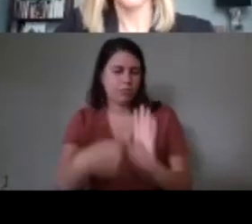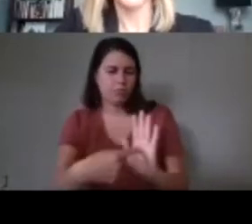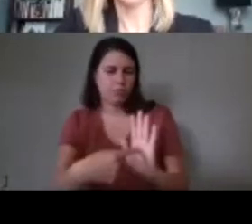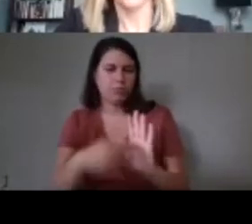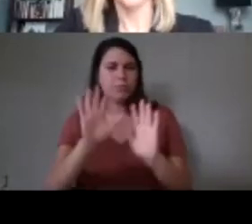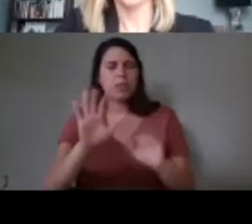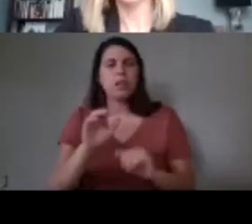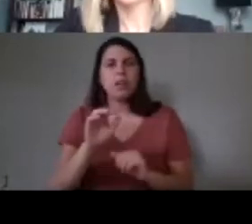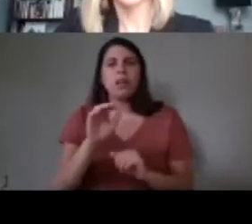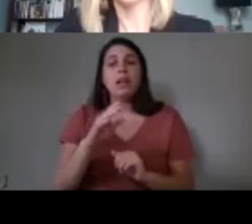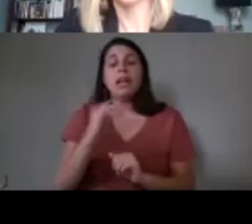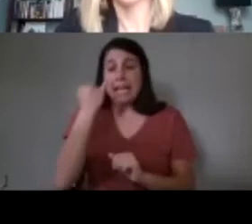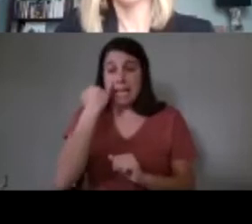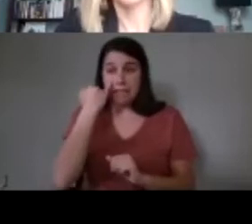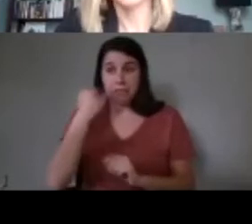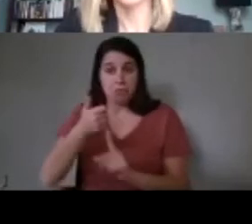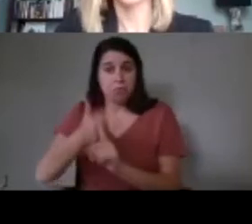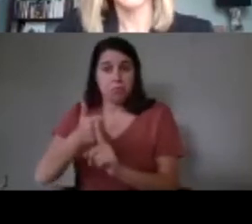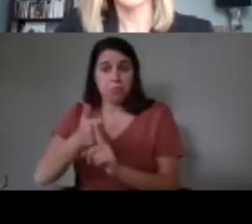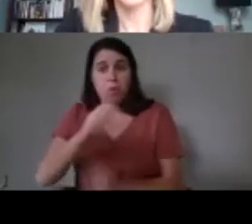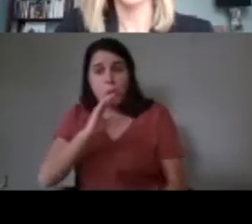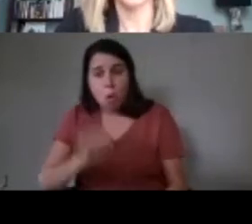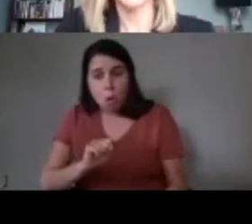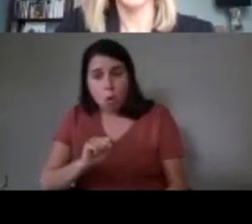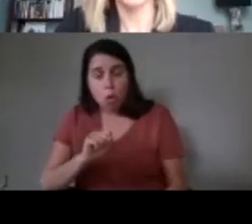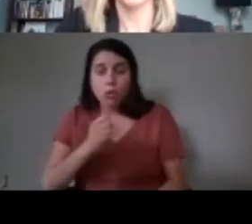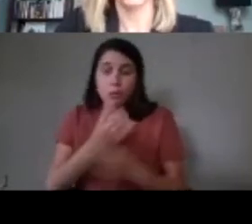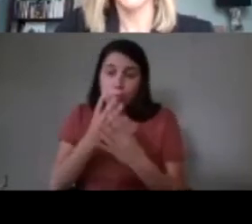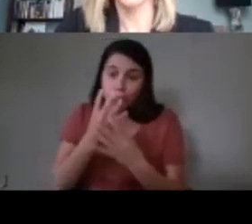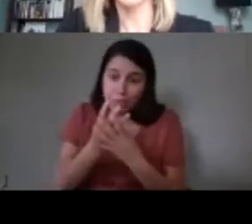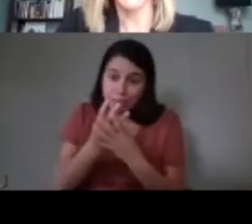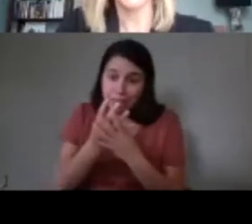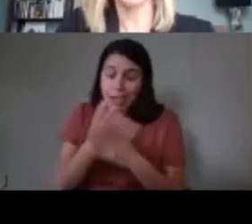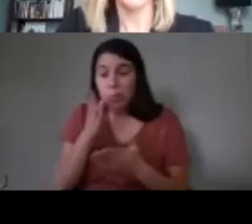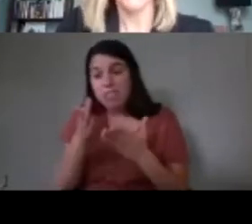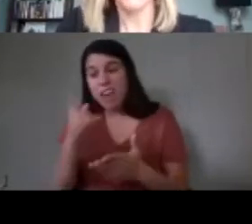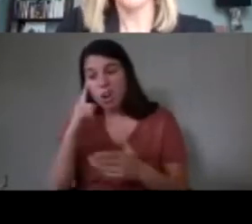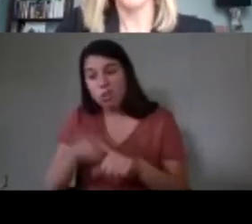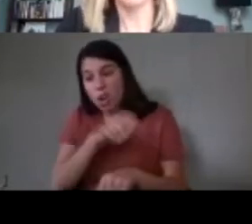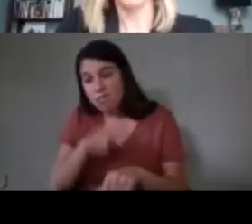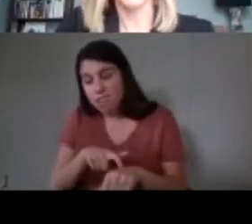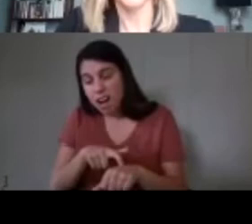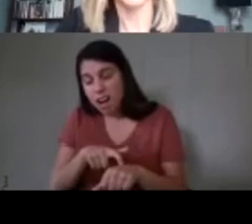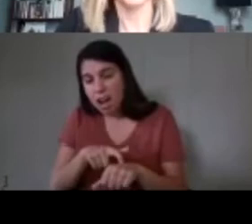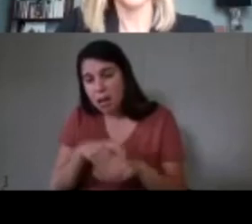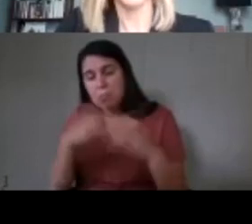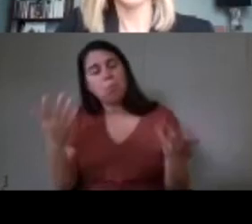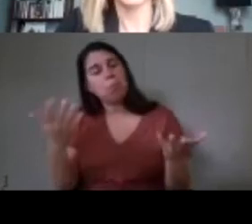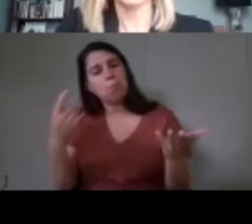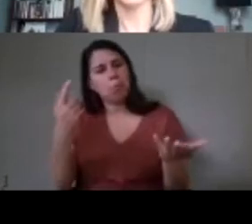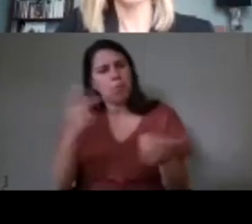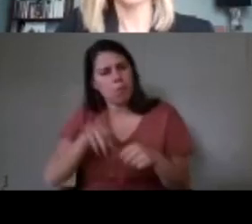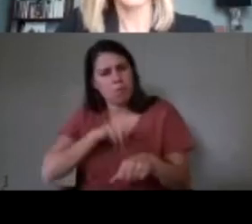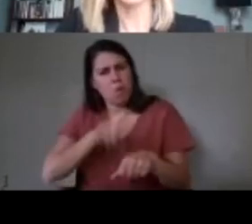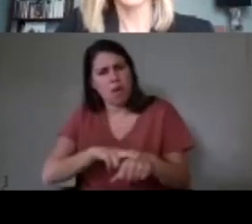you're old and you're in prison, you're sentenced, you're going to be there for quite some time, of course, you're going to